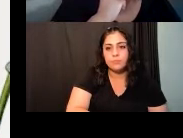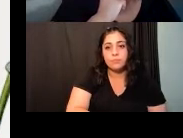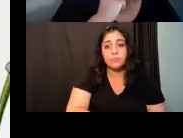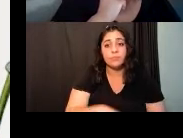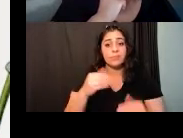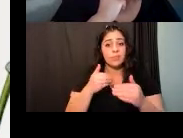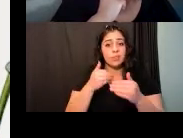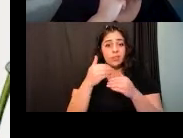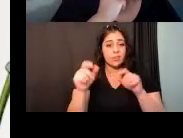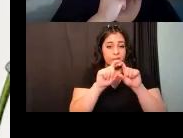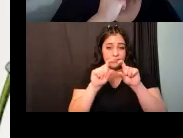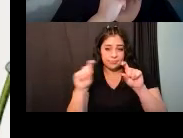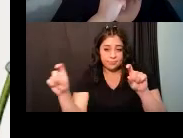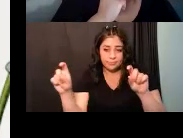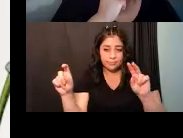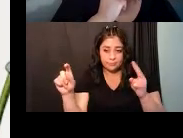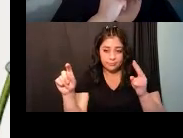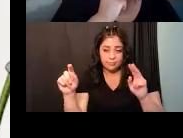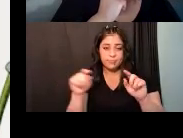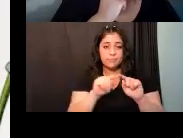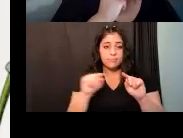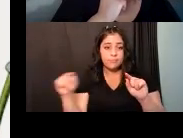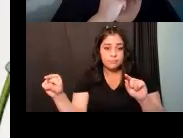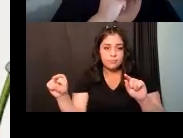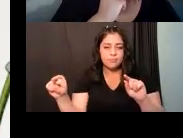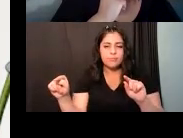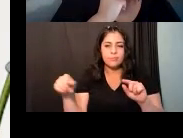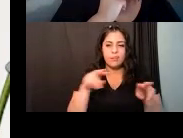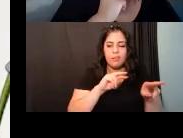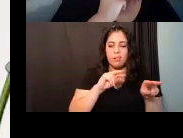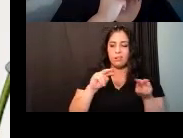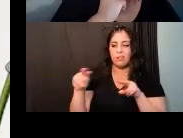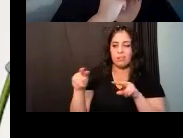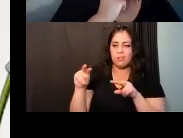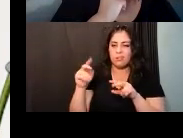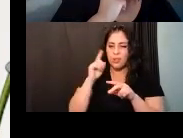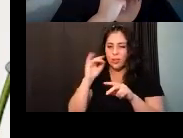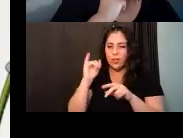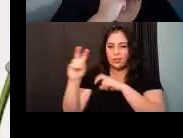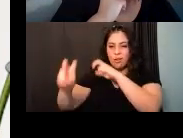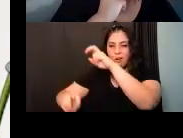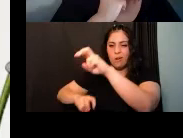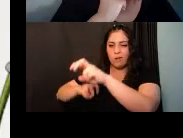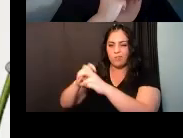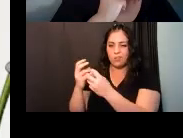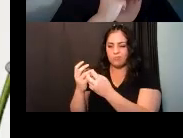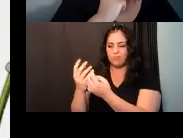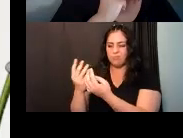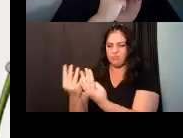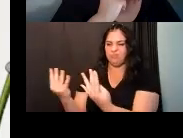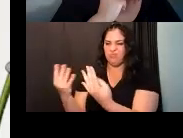Next prompt gives me a carnival sideshow look.